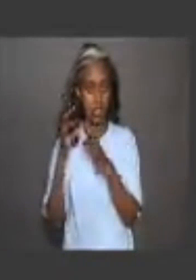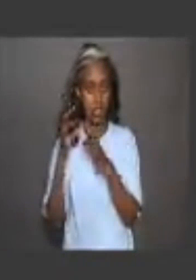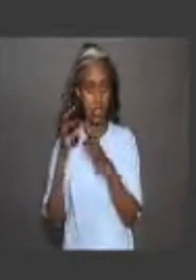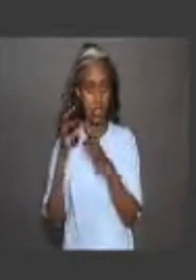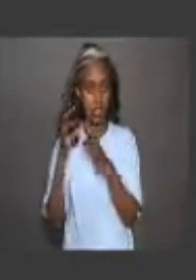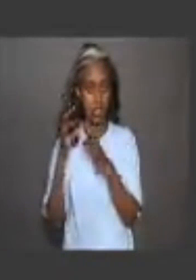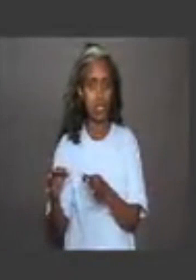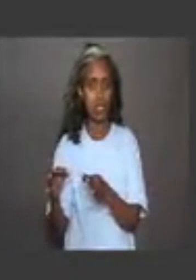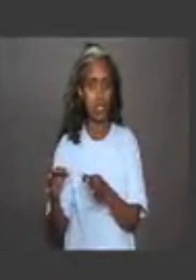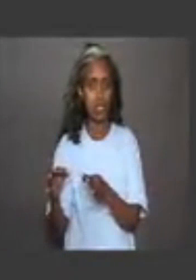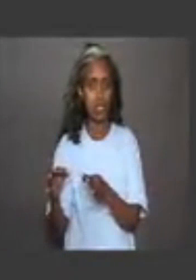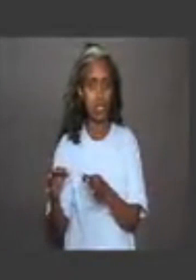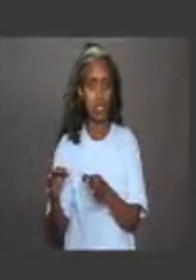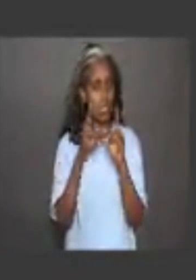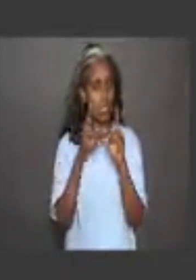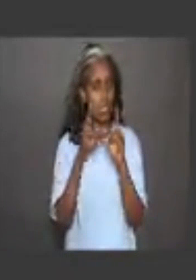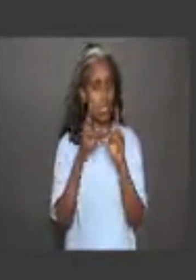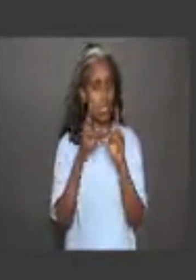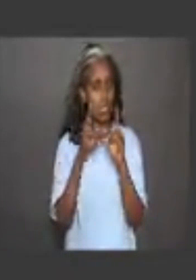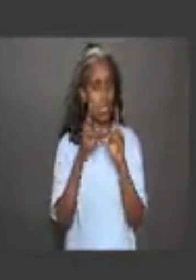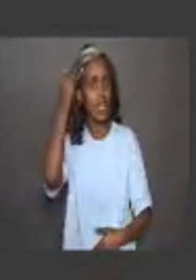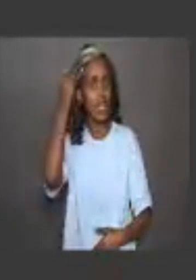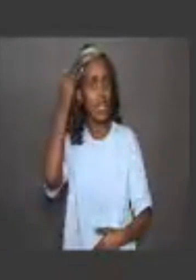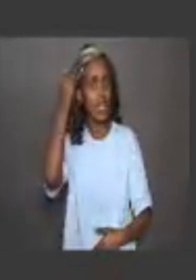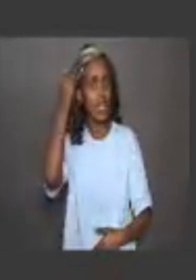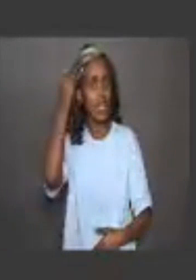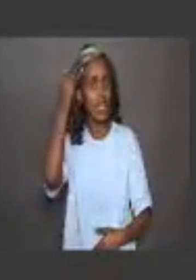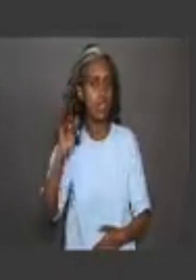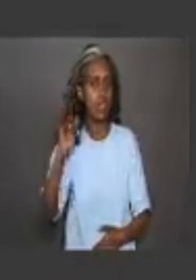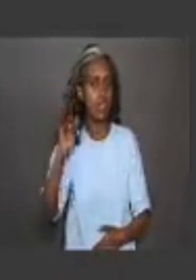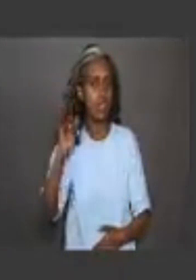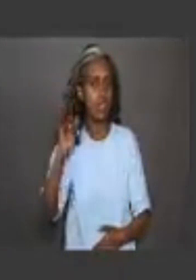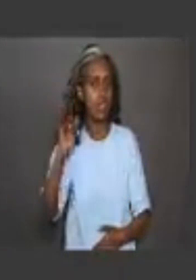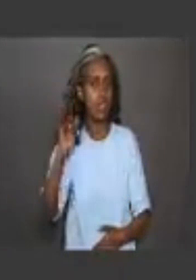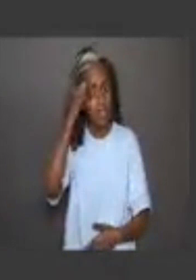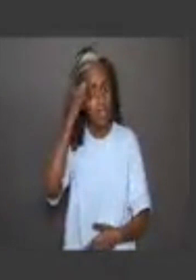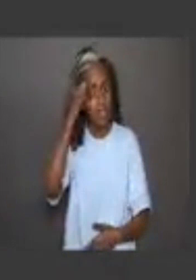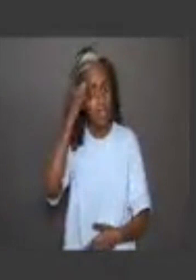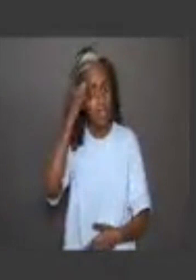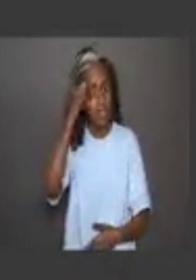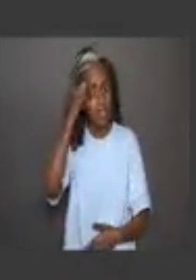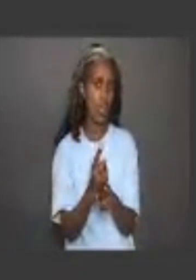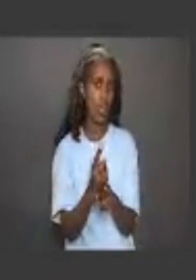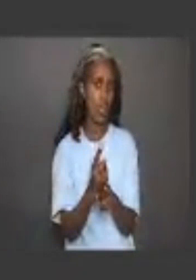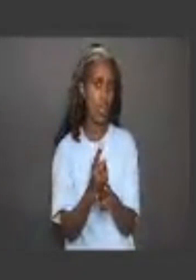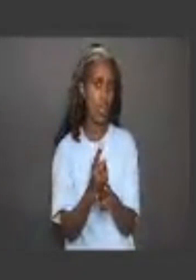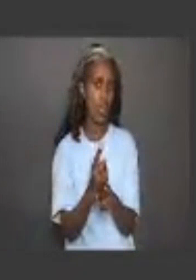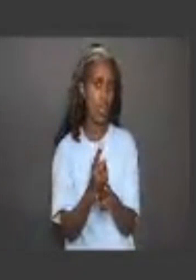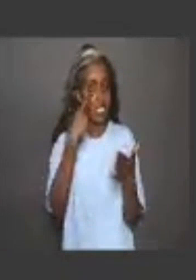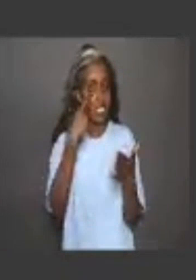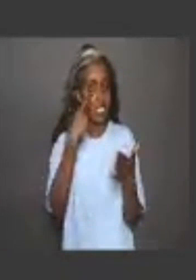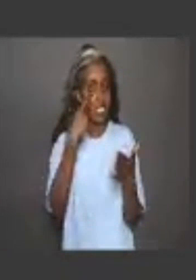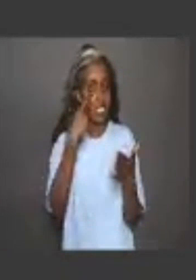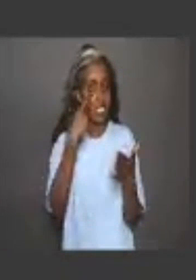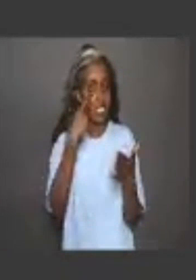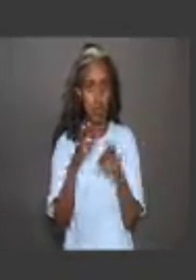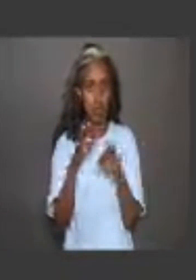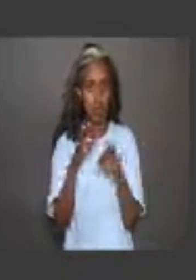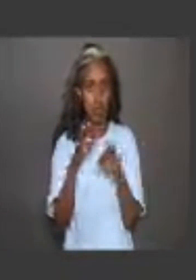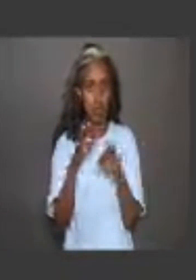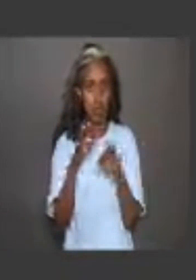test this idea. The theorem is correct. The result of substituting